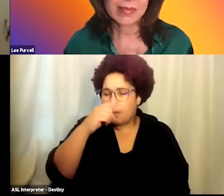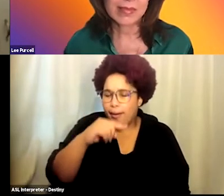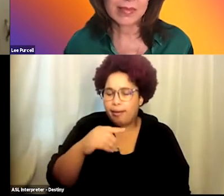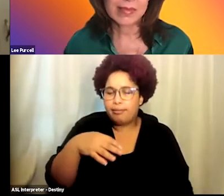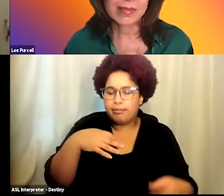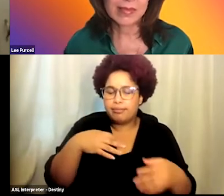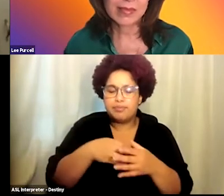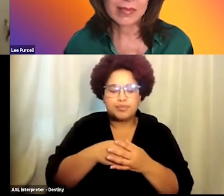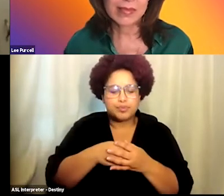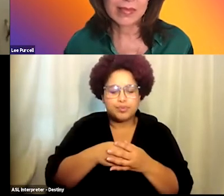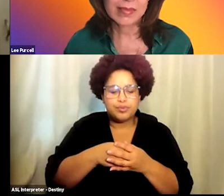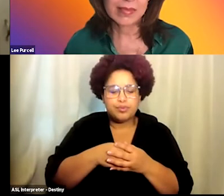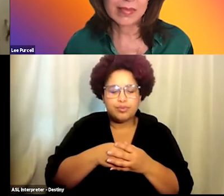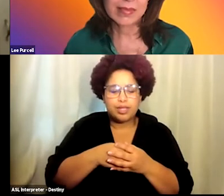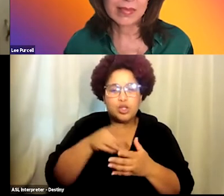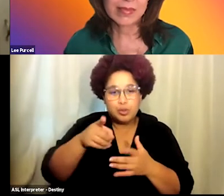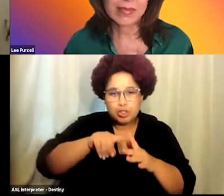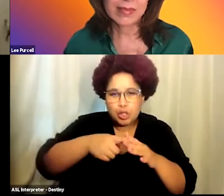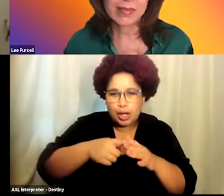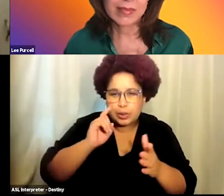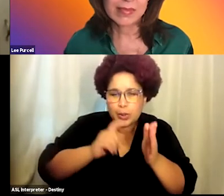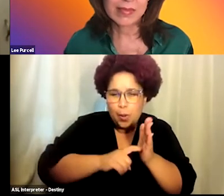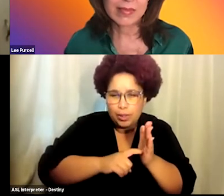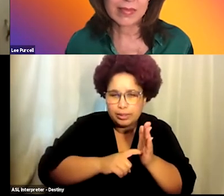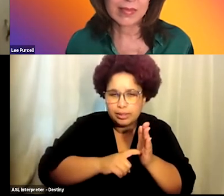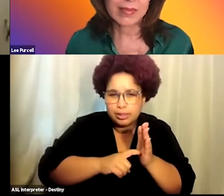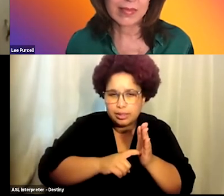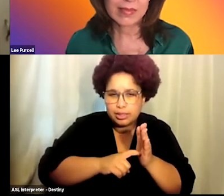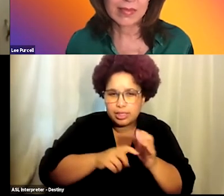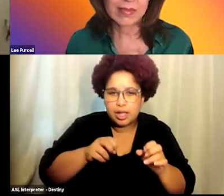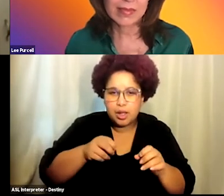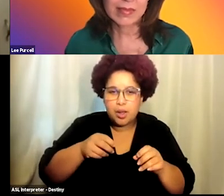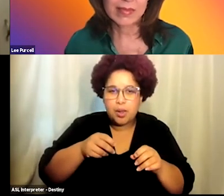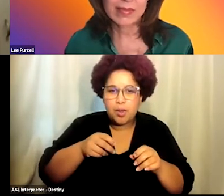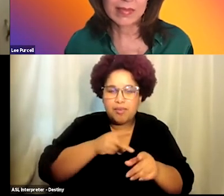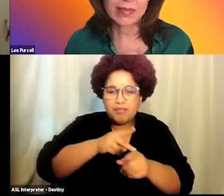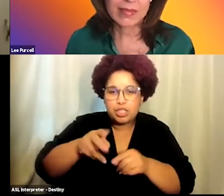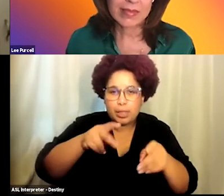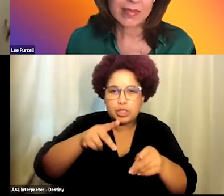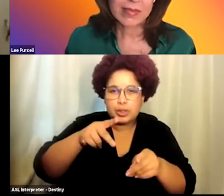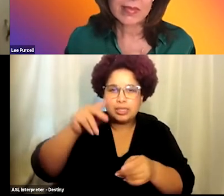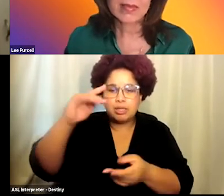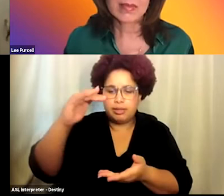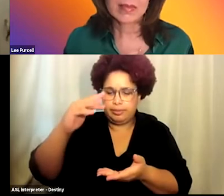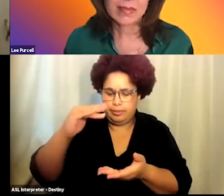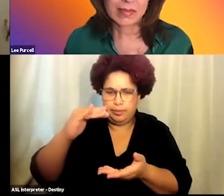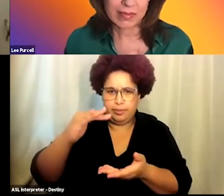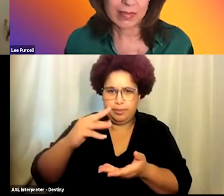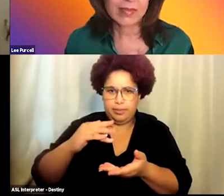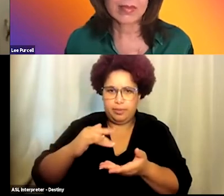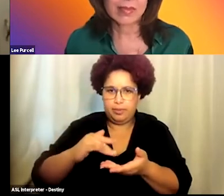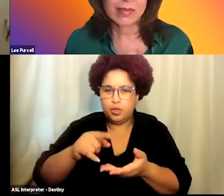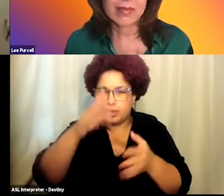can tell me when you started noticing professional opportunities declining, and what you might have done about it,